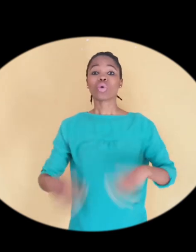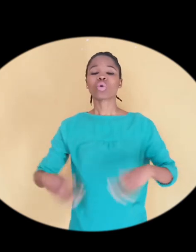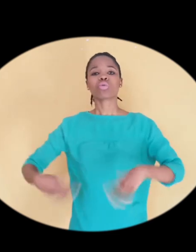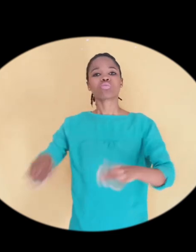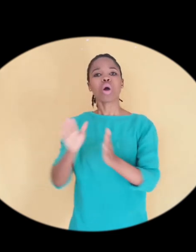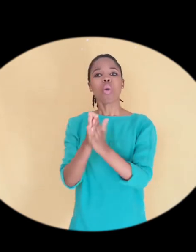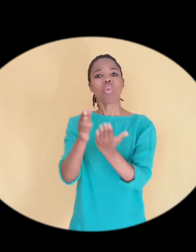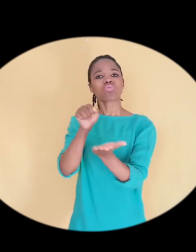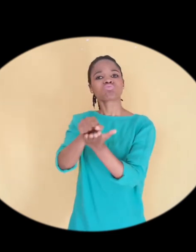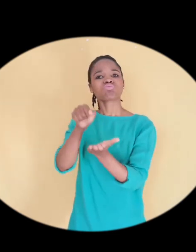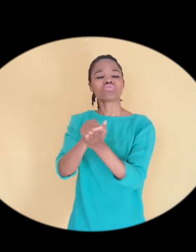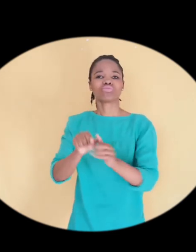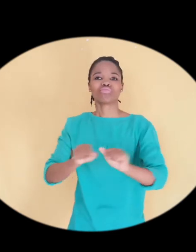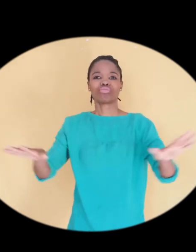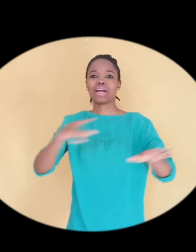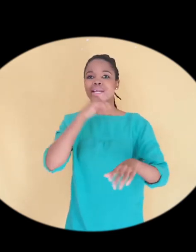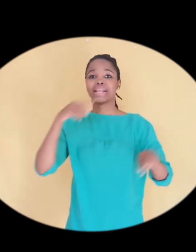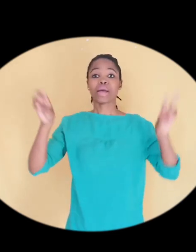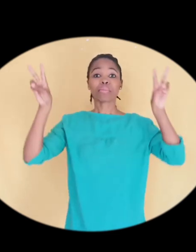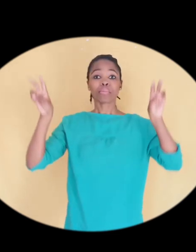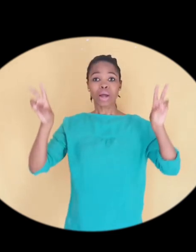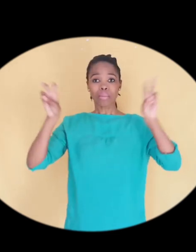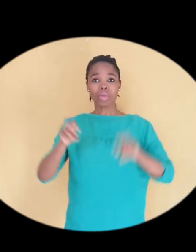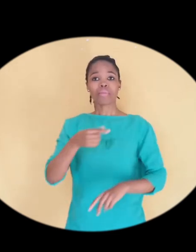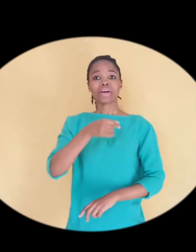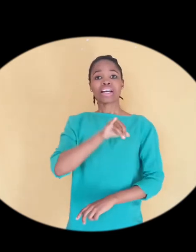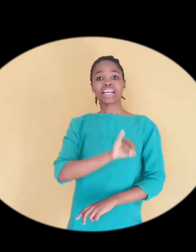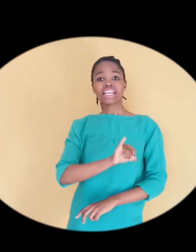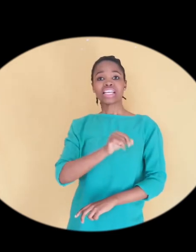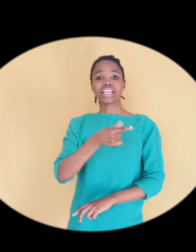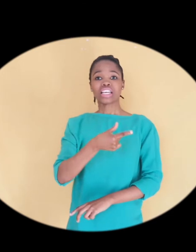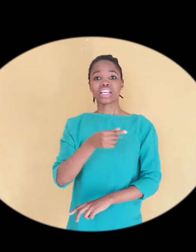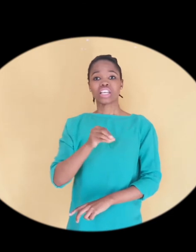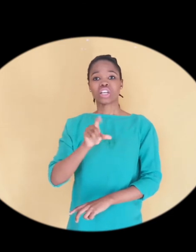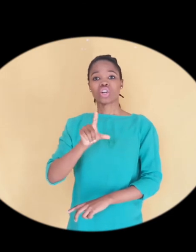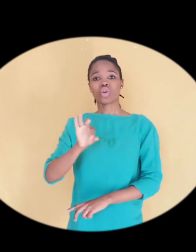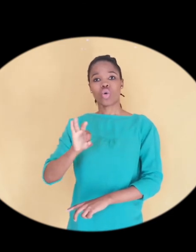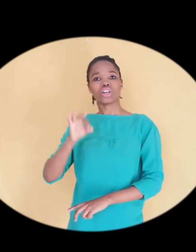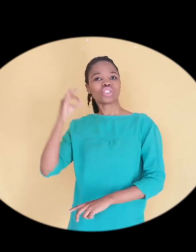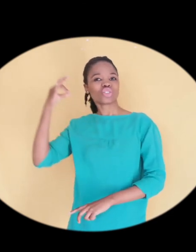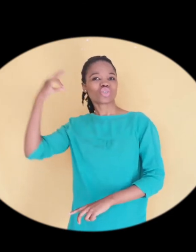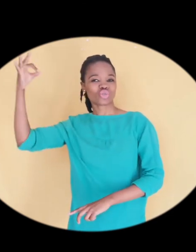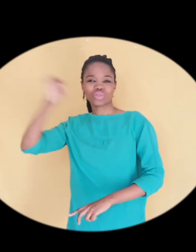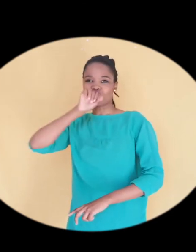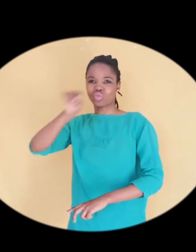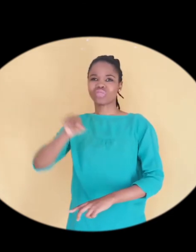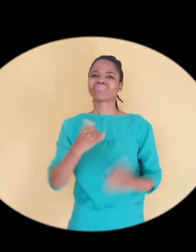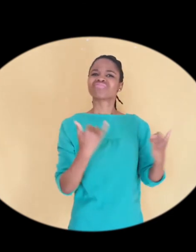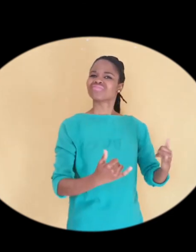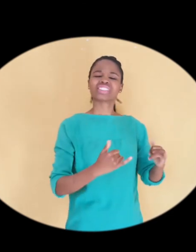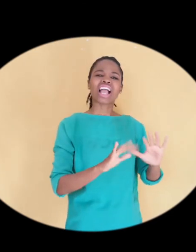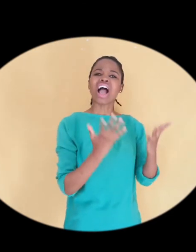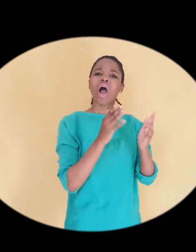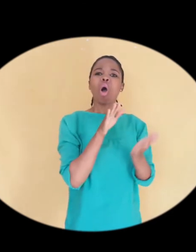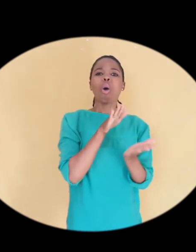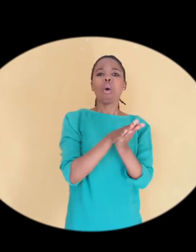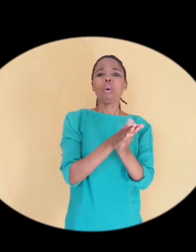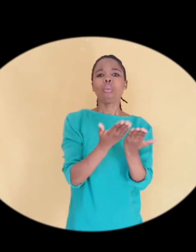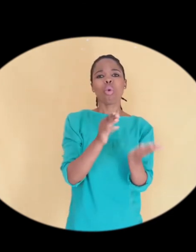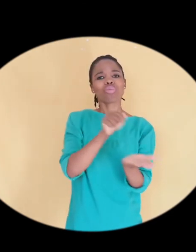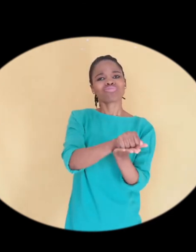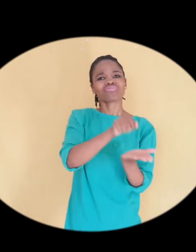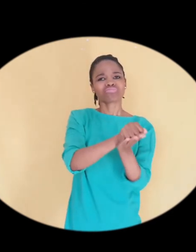project, publishing this book, iGoli Dreams, has sort of meant a lot to me. So take me through the journey of getting the book published.